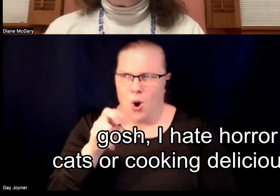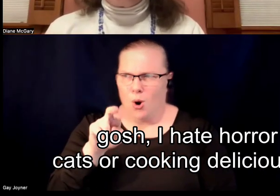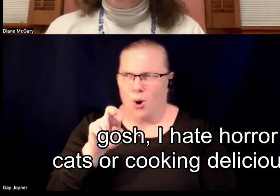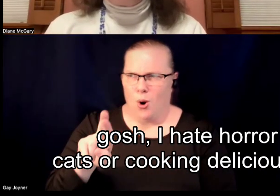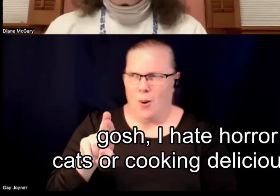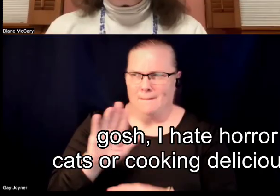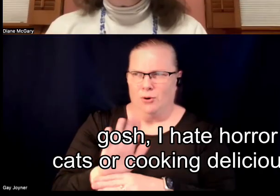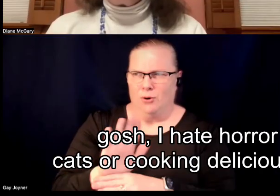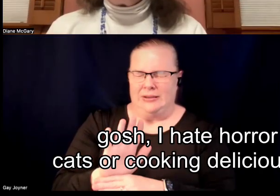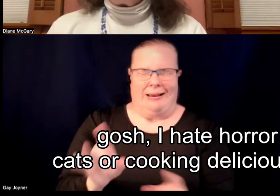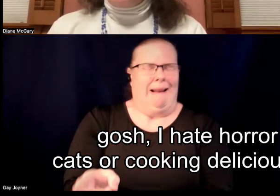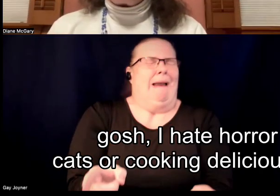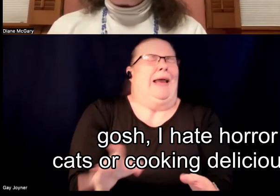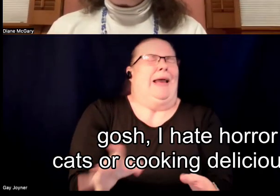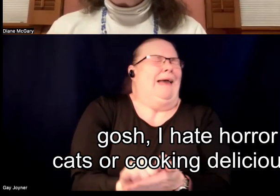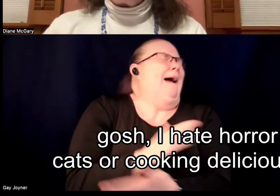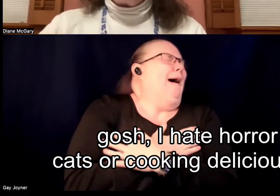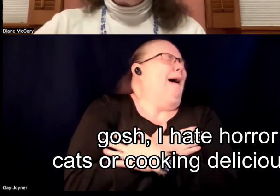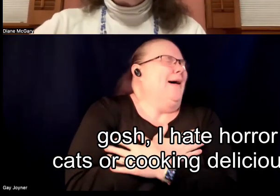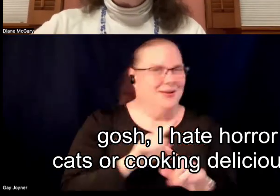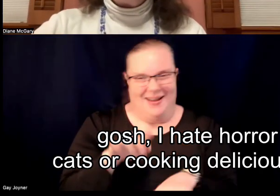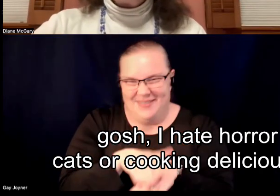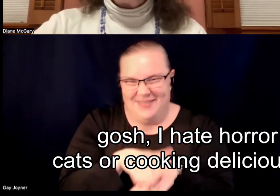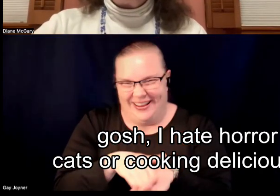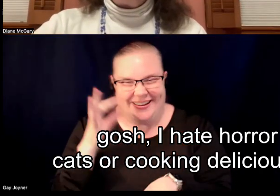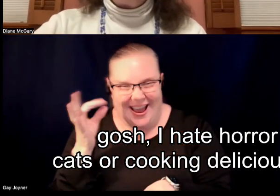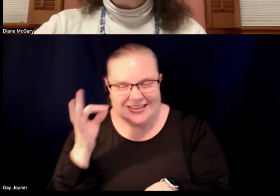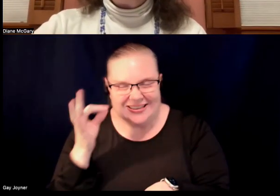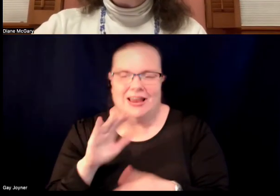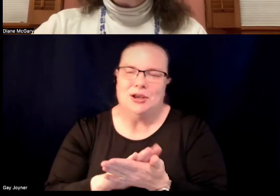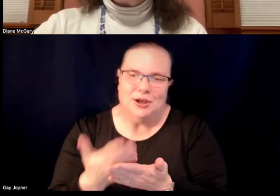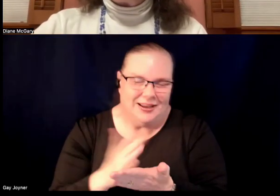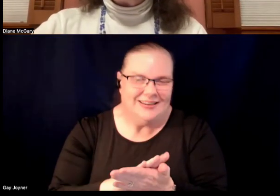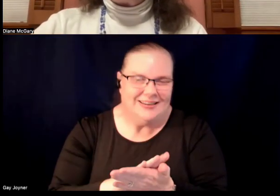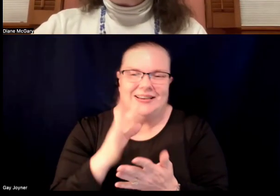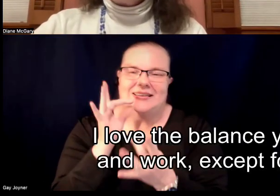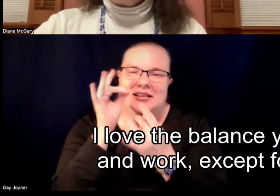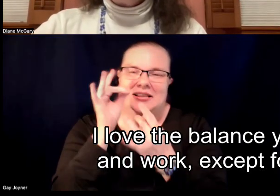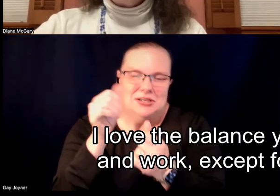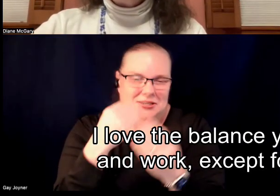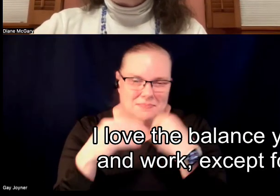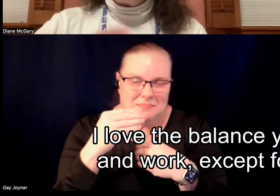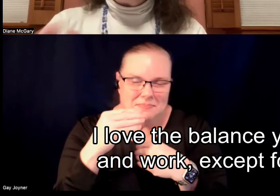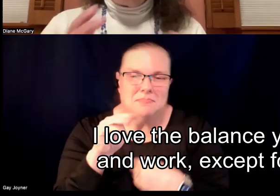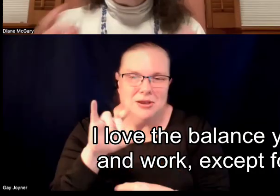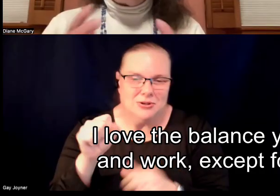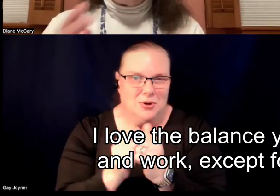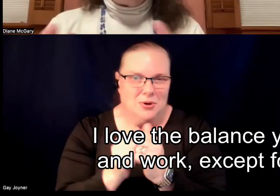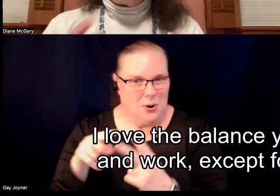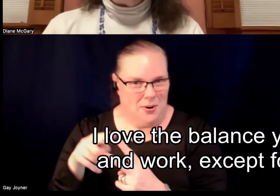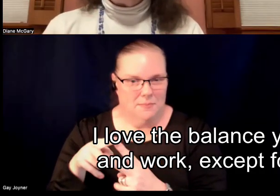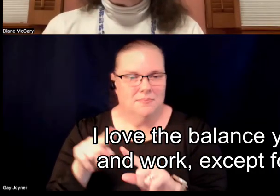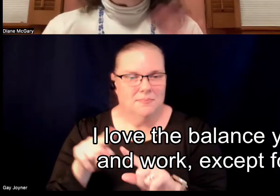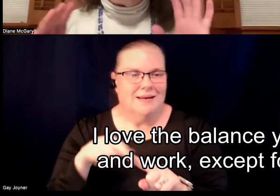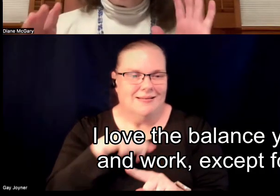movies. Petting her cats or cooking delicious meals with her partner. I love the balance you have between